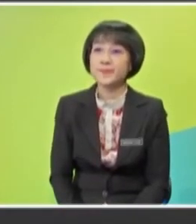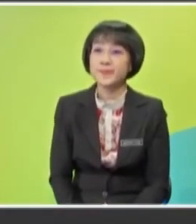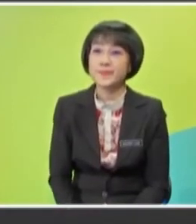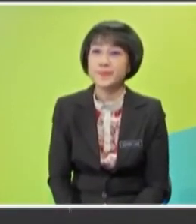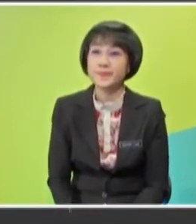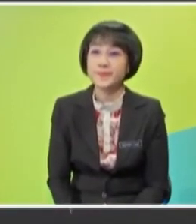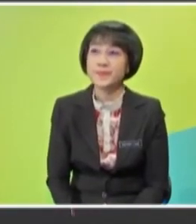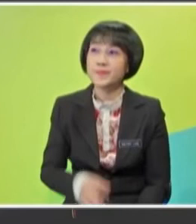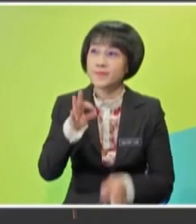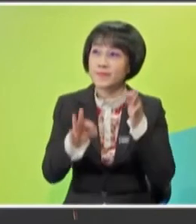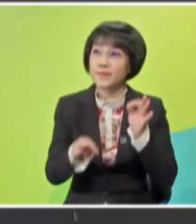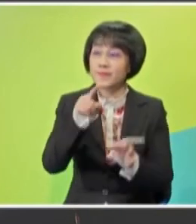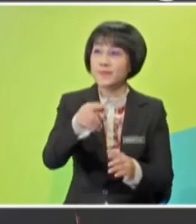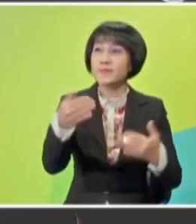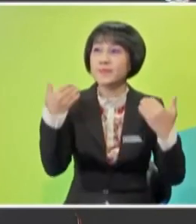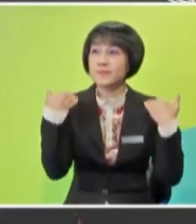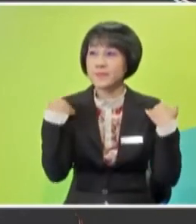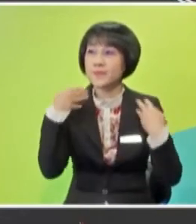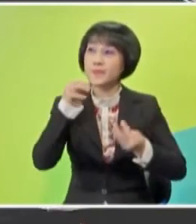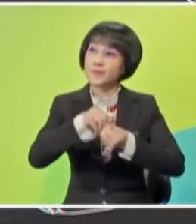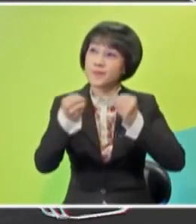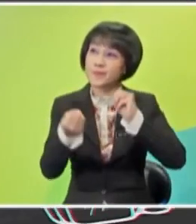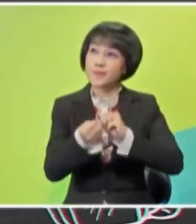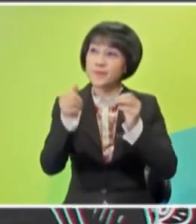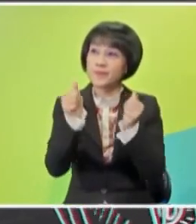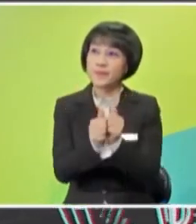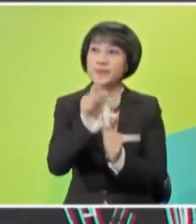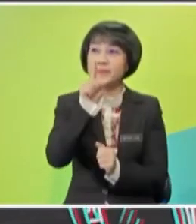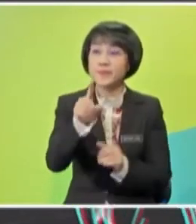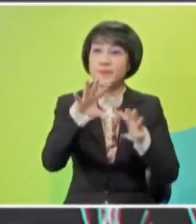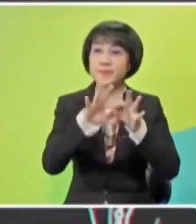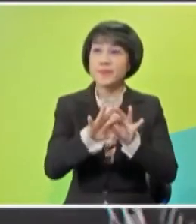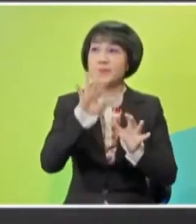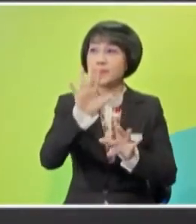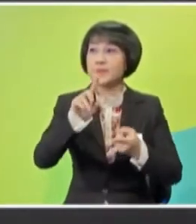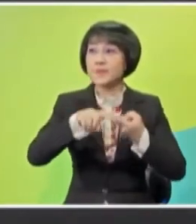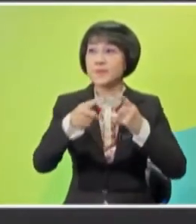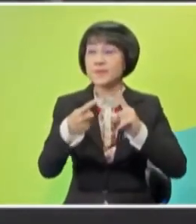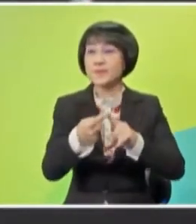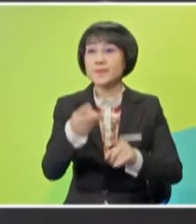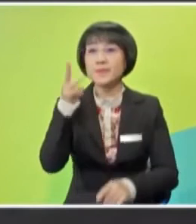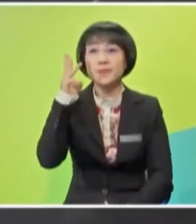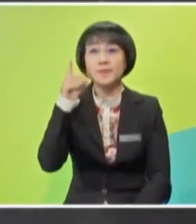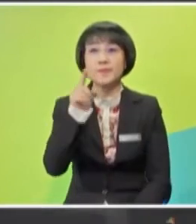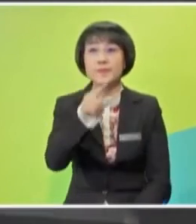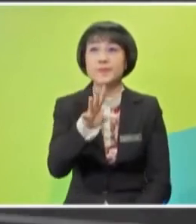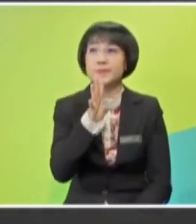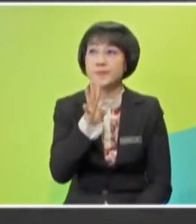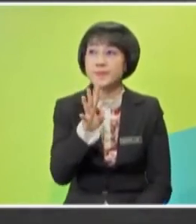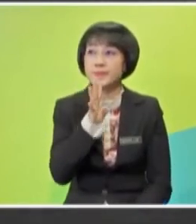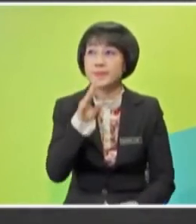If you had a problem with one of your friends, Okay. would you speak to him or her about it? Why? Why